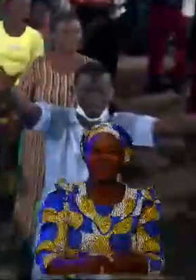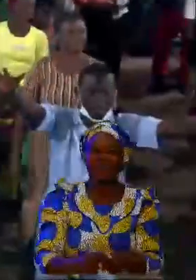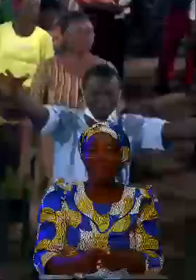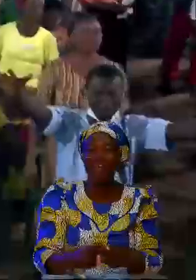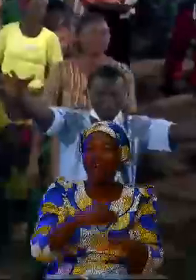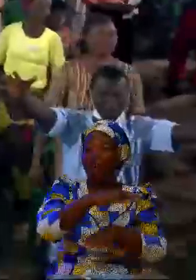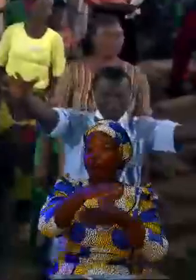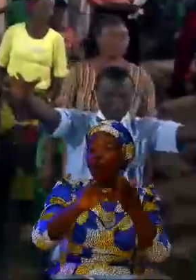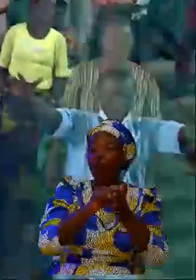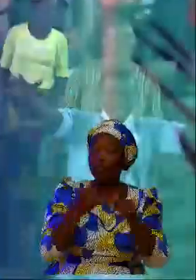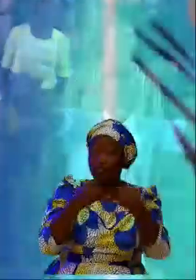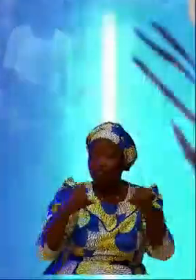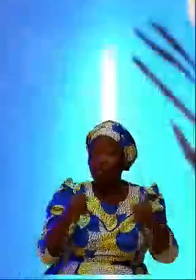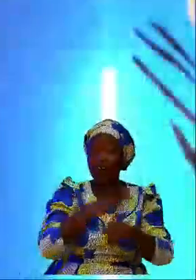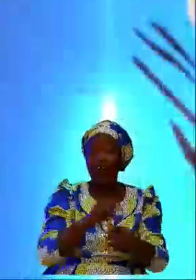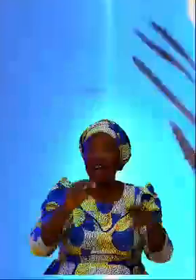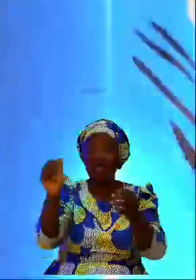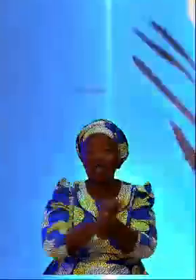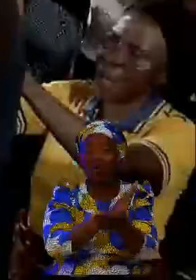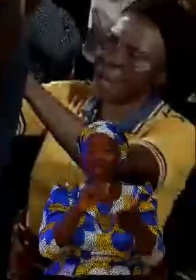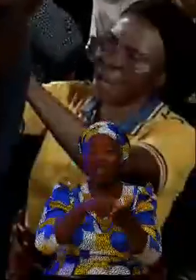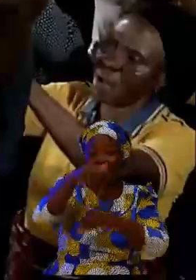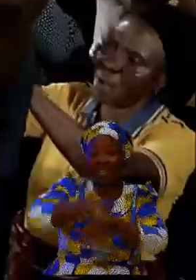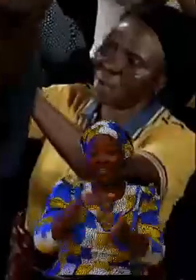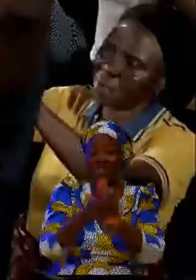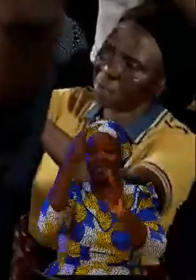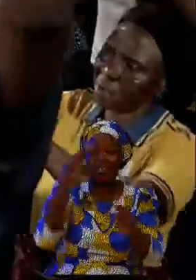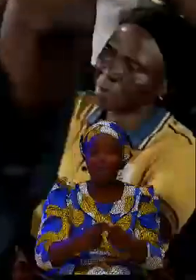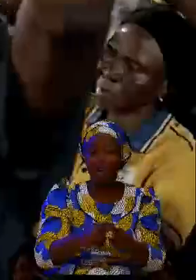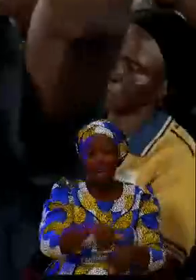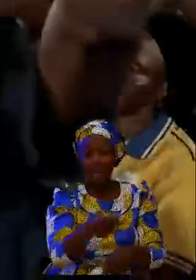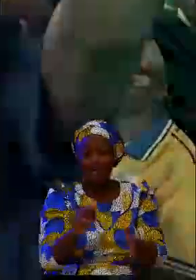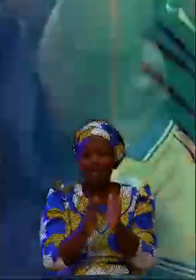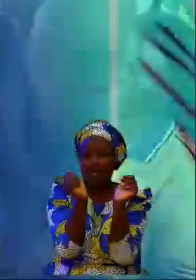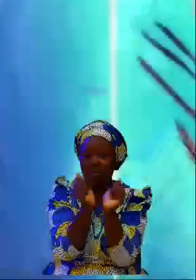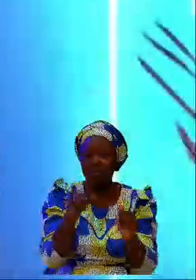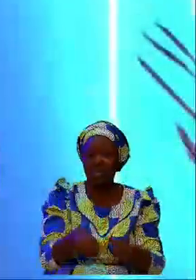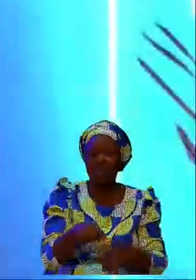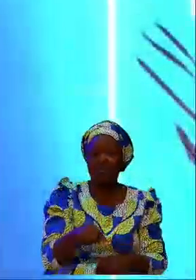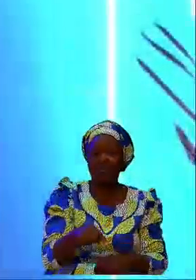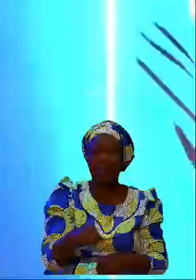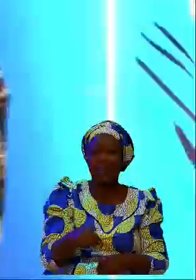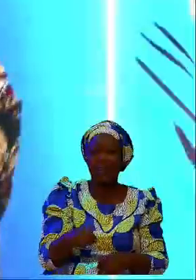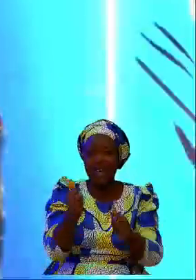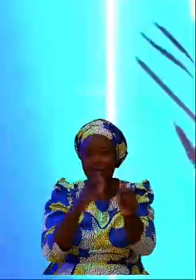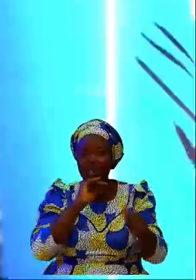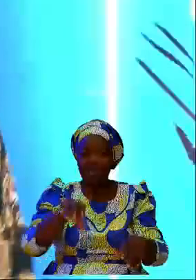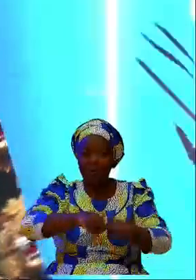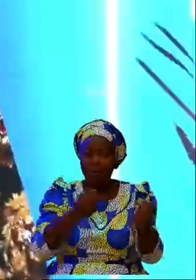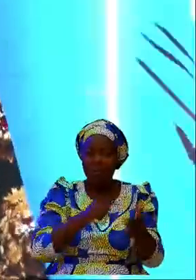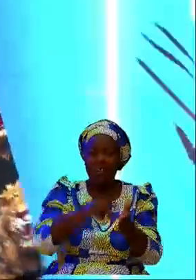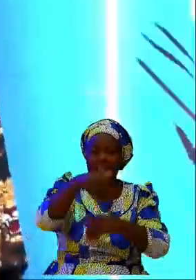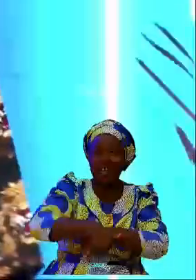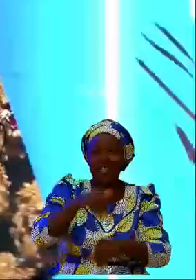every yoke is broken. All the fetters are shattered. Anything